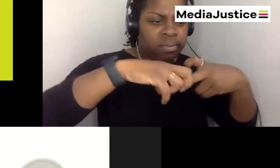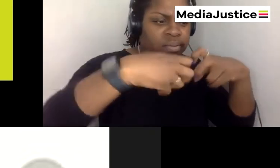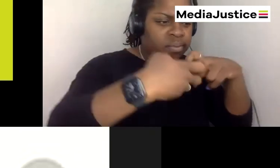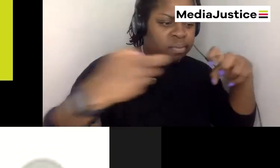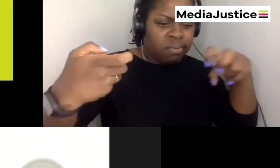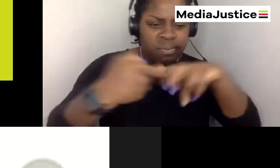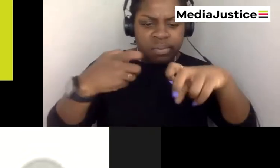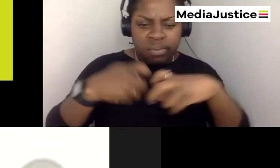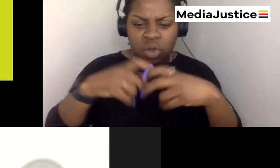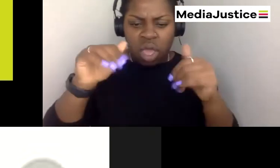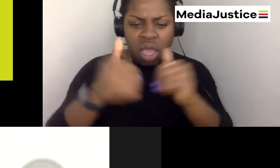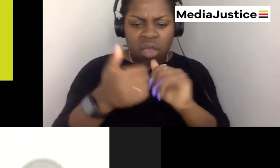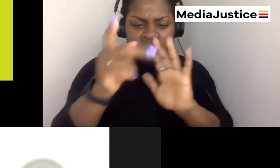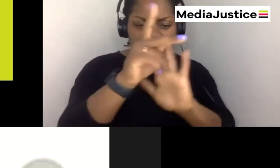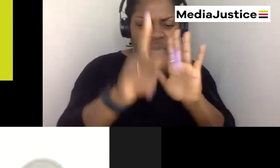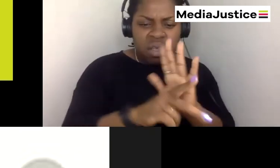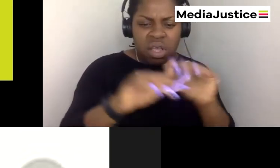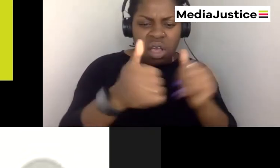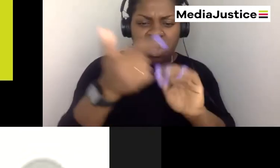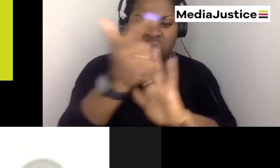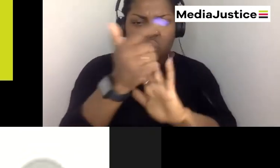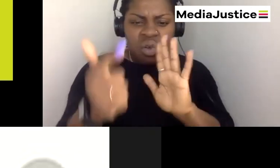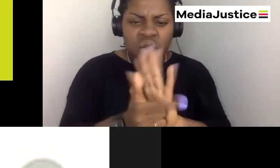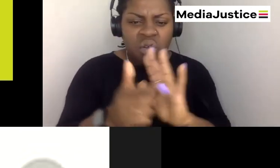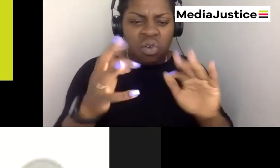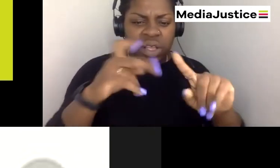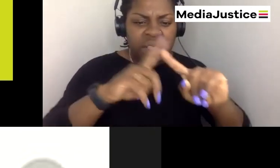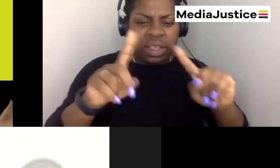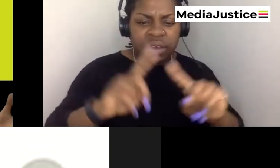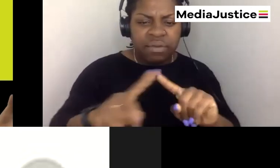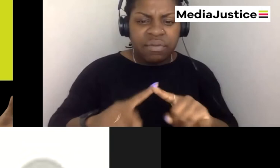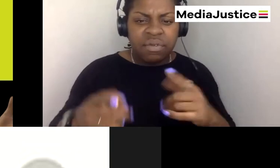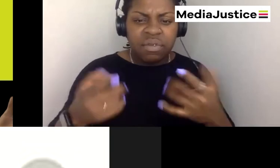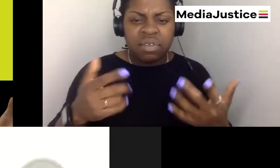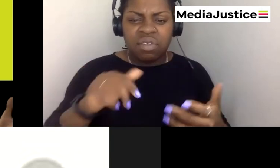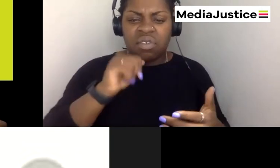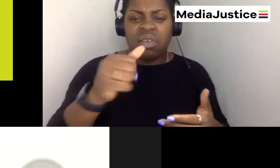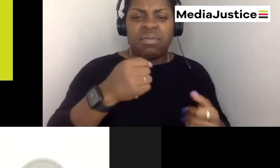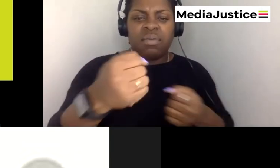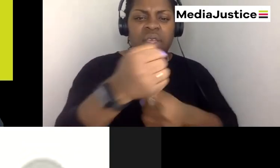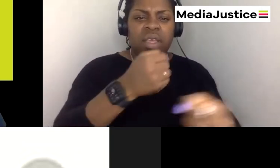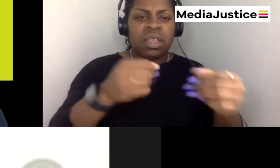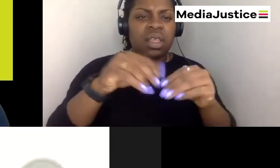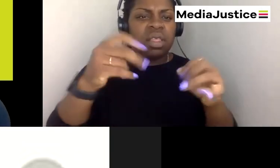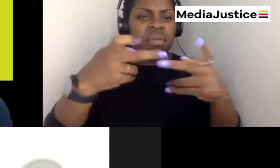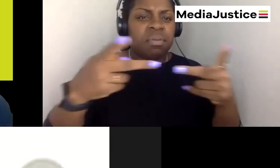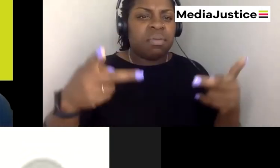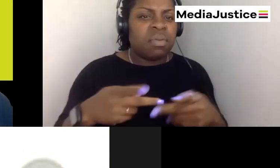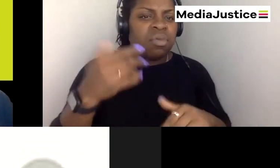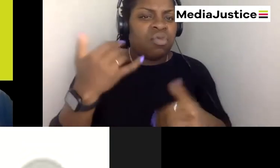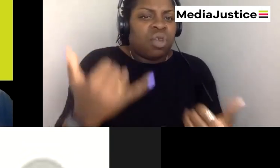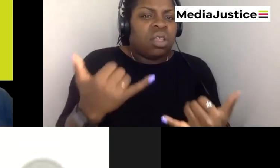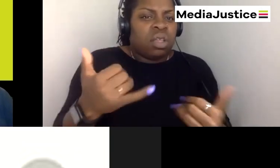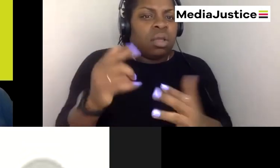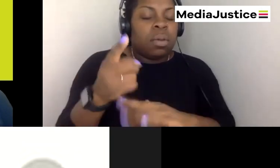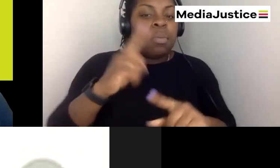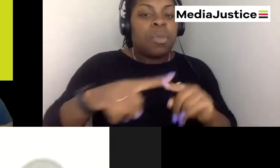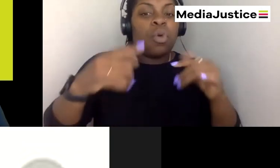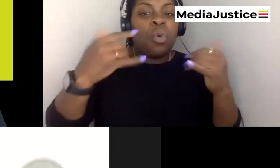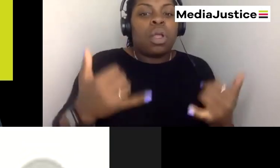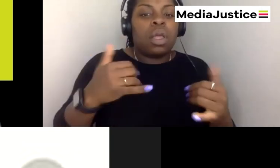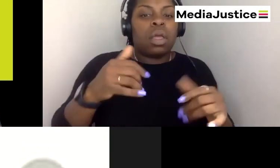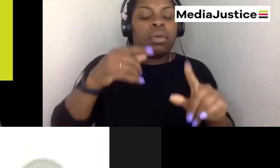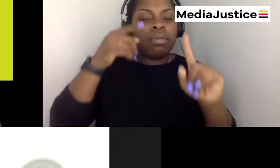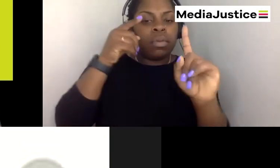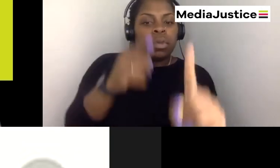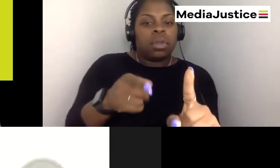policies in different states that are in place at the moment. at the same thing at a county level, it's really